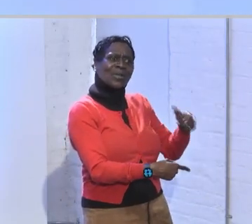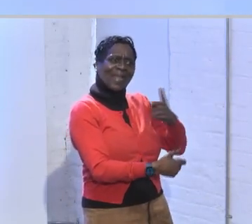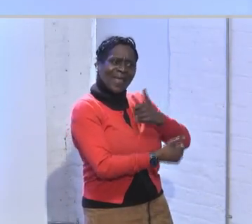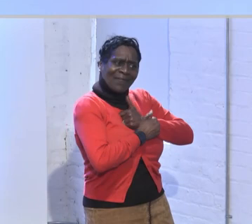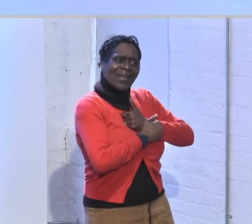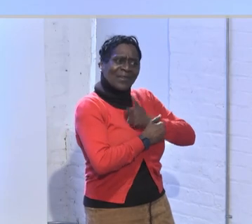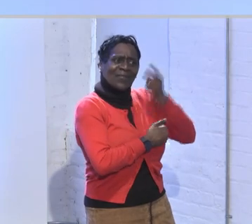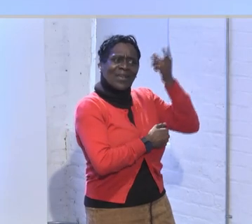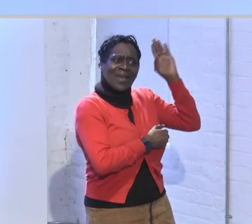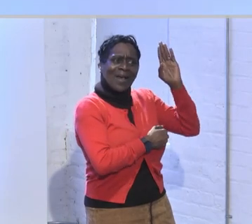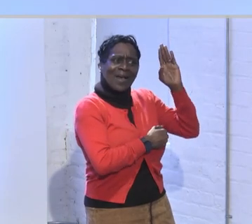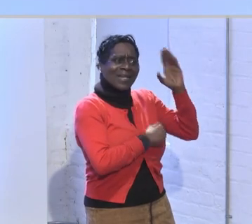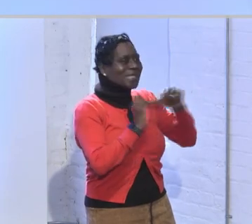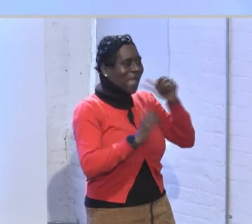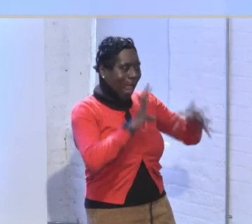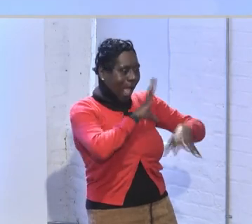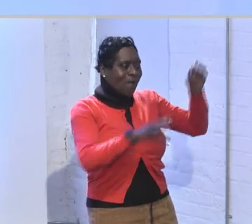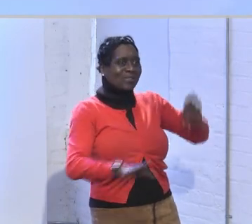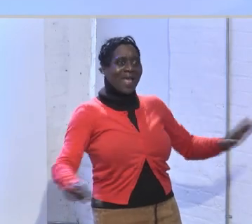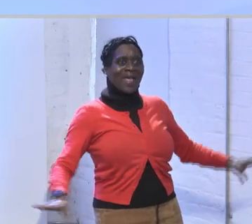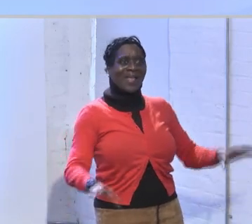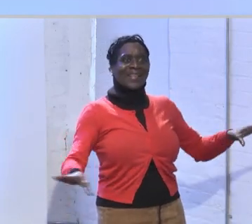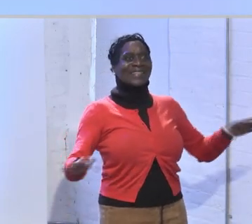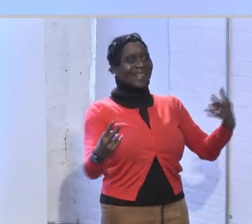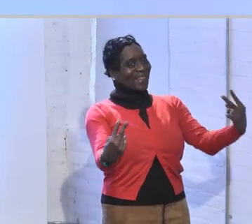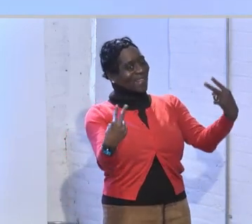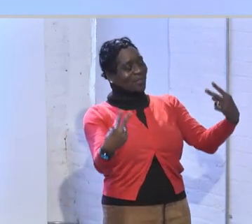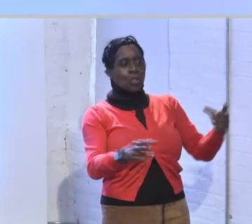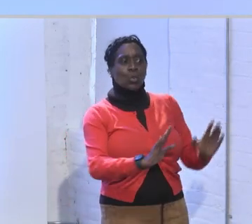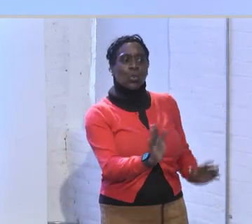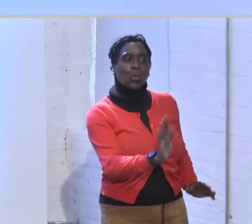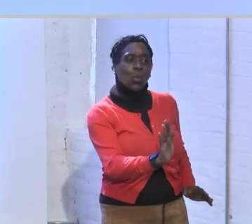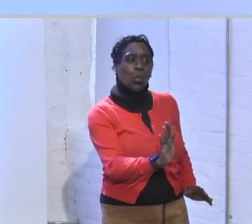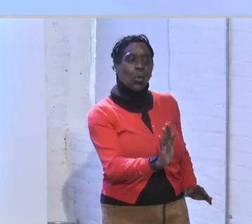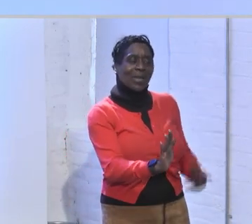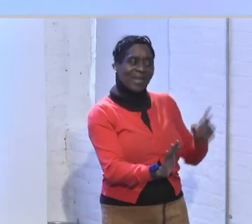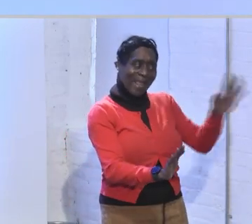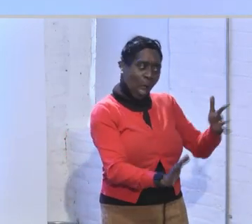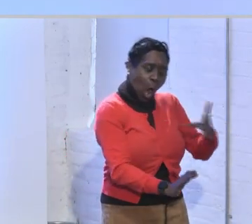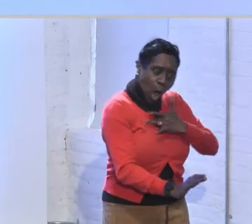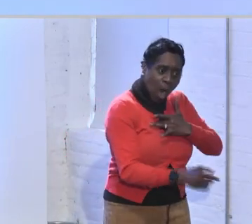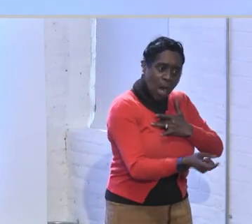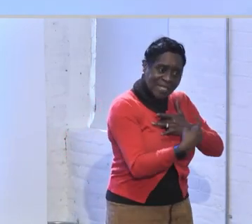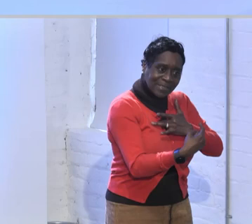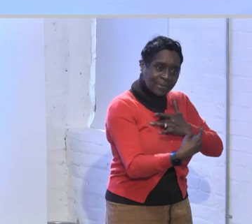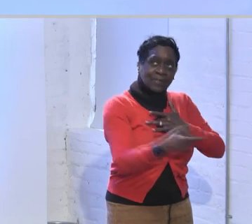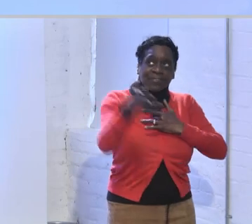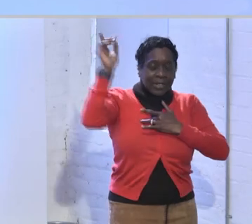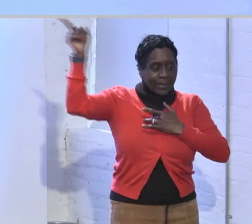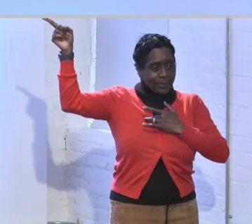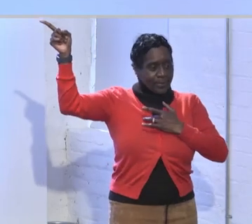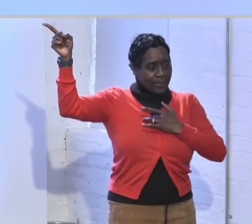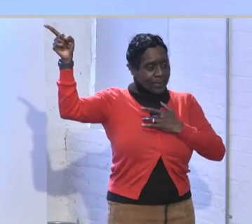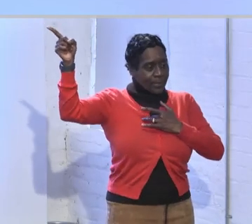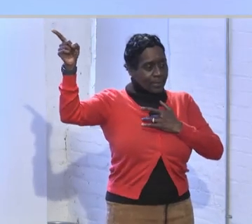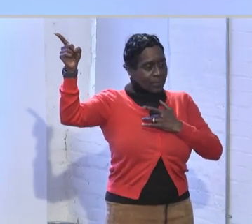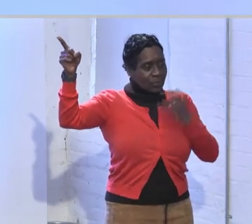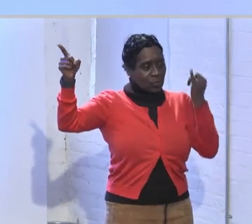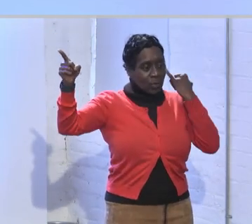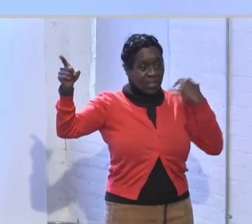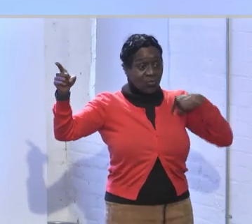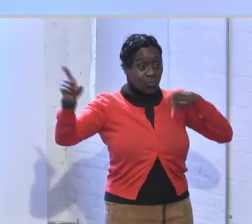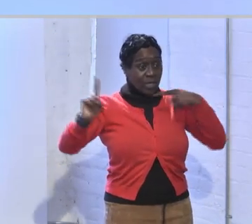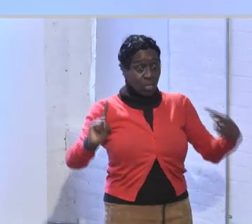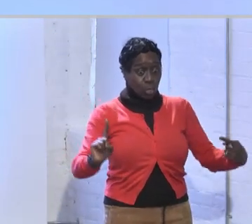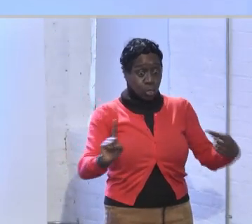God. They're motivated by something different than others are. And so if we get those out of